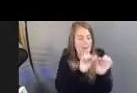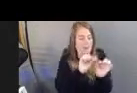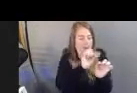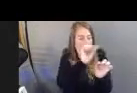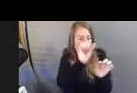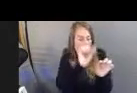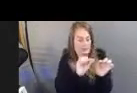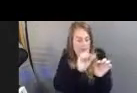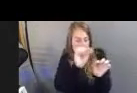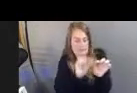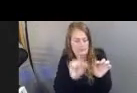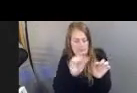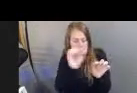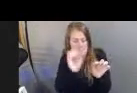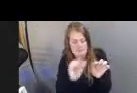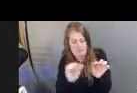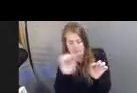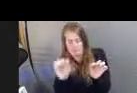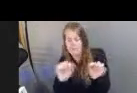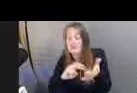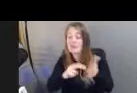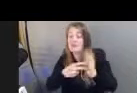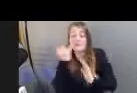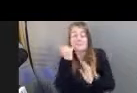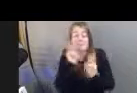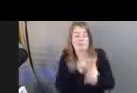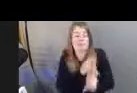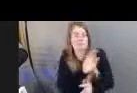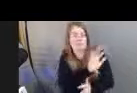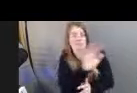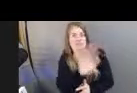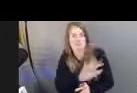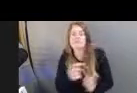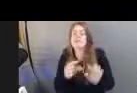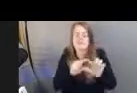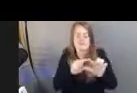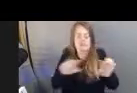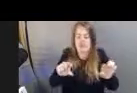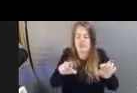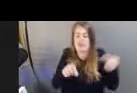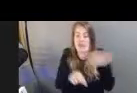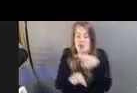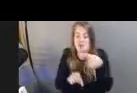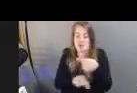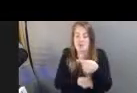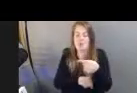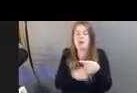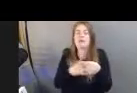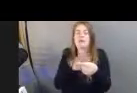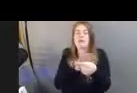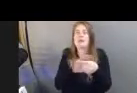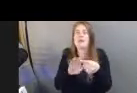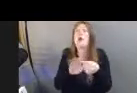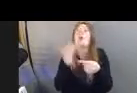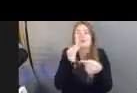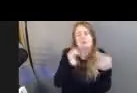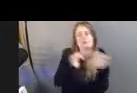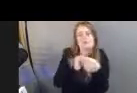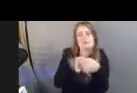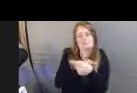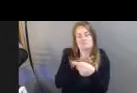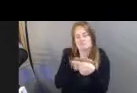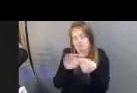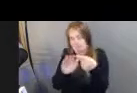tactile component. That way, if there is an arrow that is pointing in a particular direction, that person has the ability to at least touch the sign